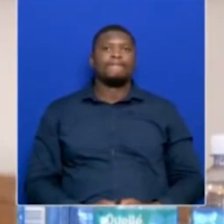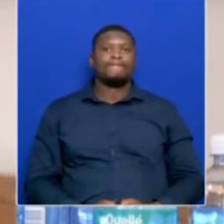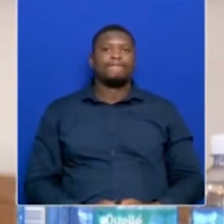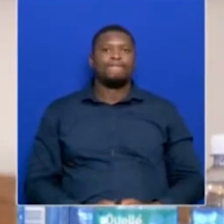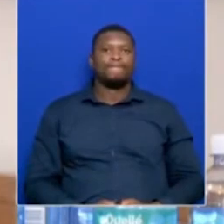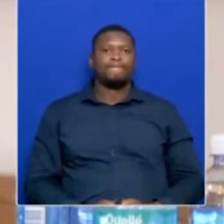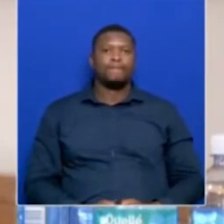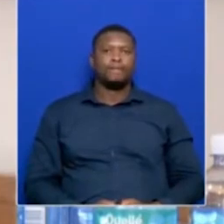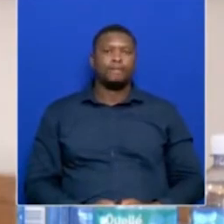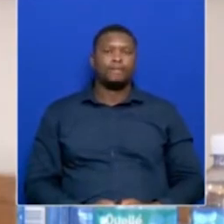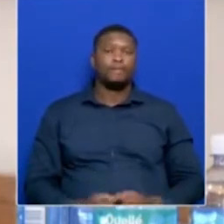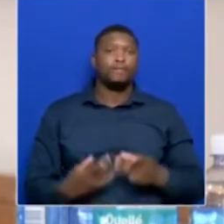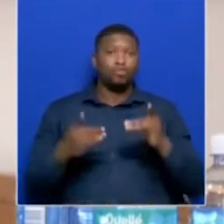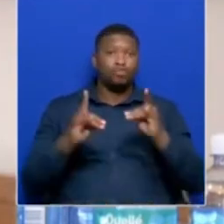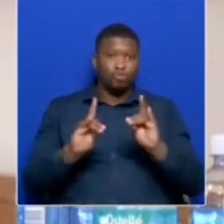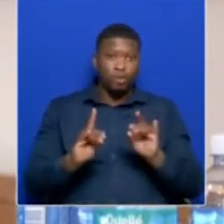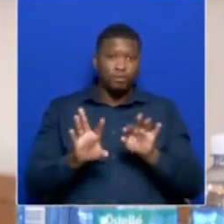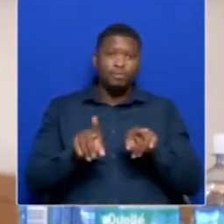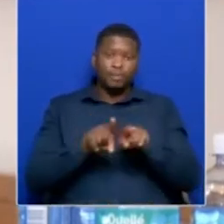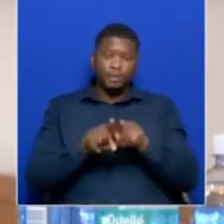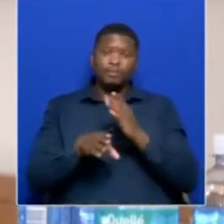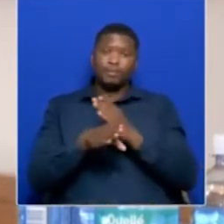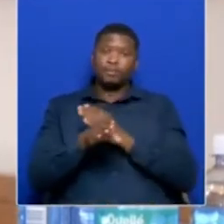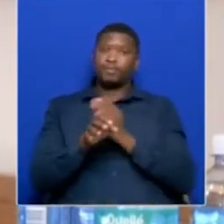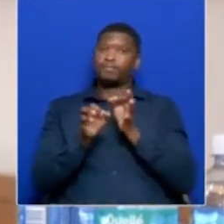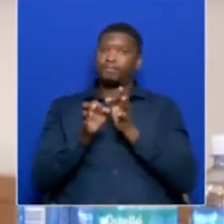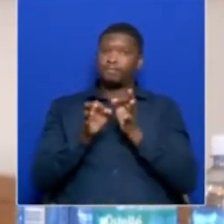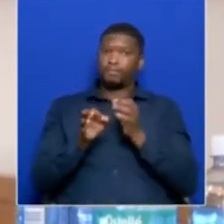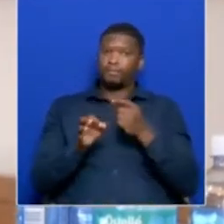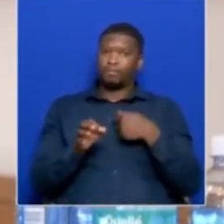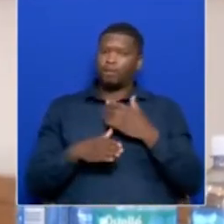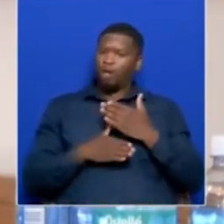as I said, I've been an undercover operative since from